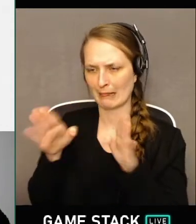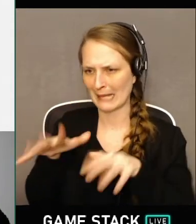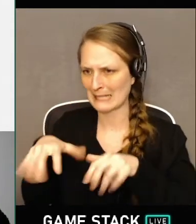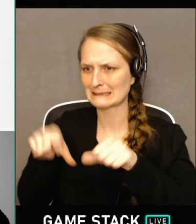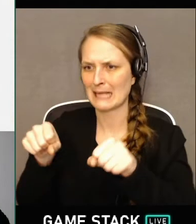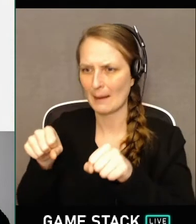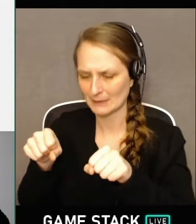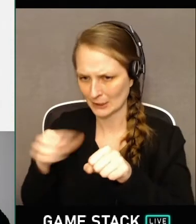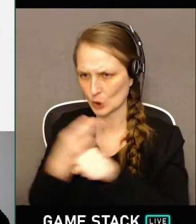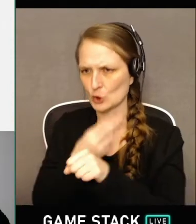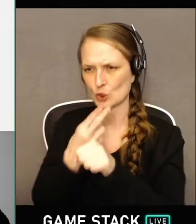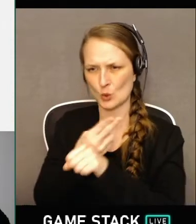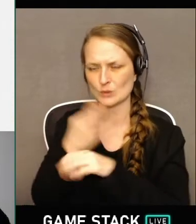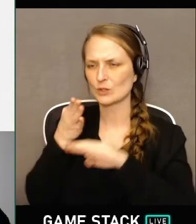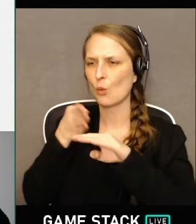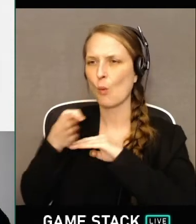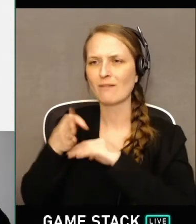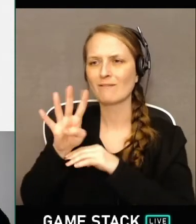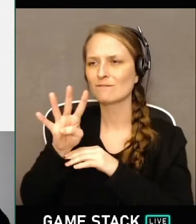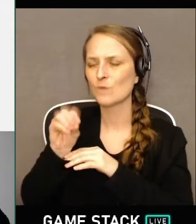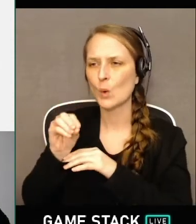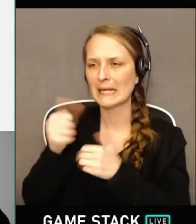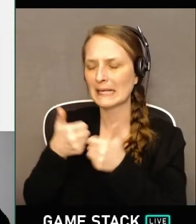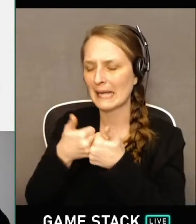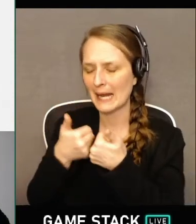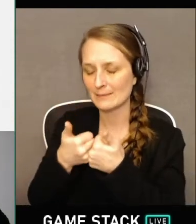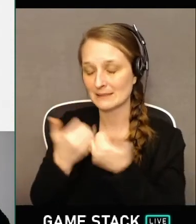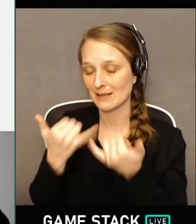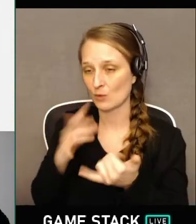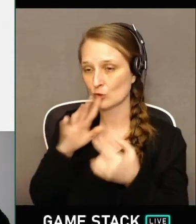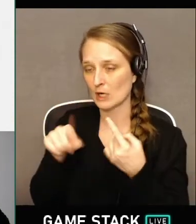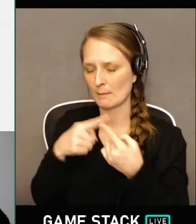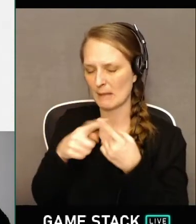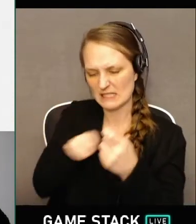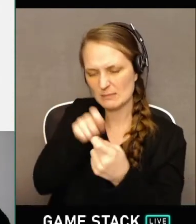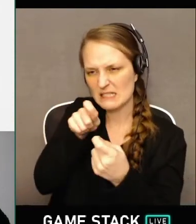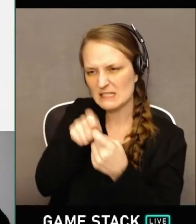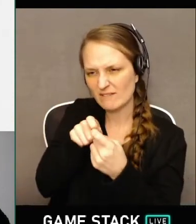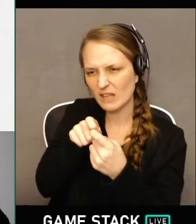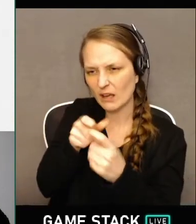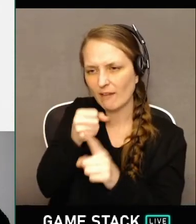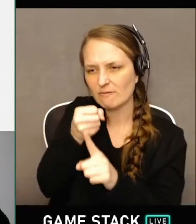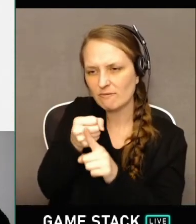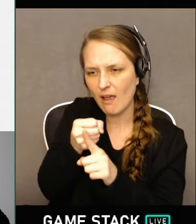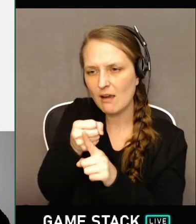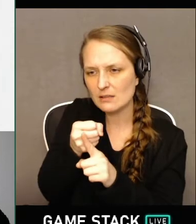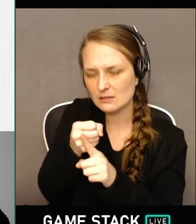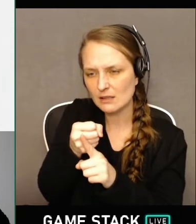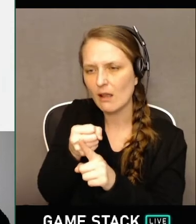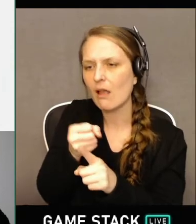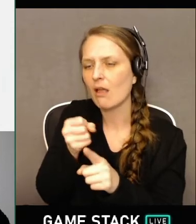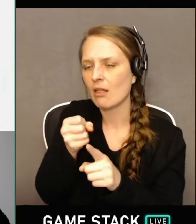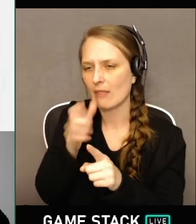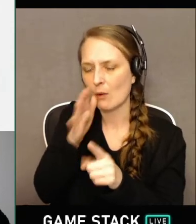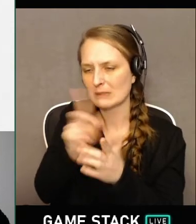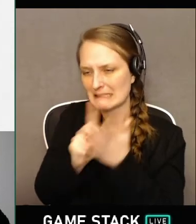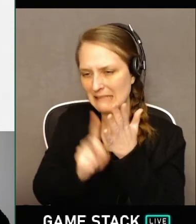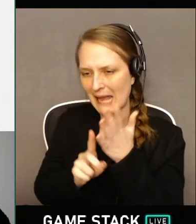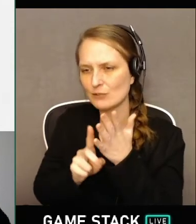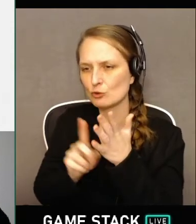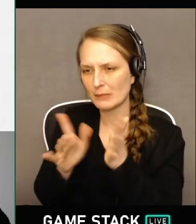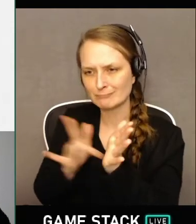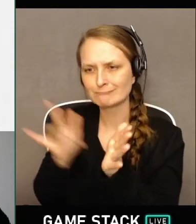in over 40 games. Let us talk about some of these specific effects that have been designed to take advantage of the X12